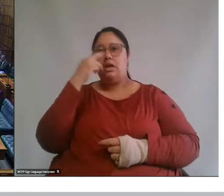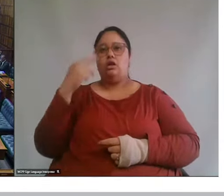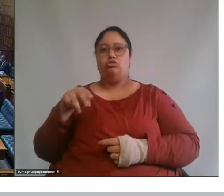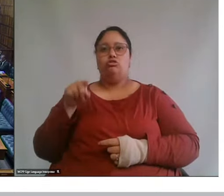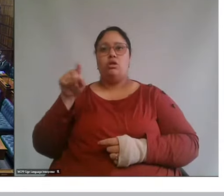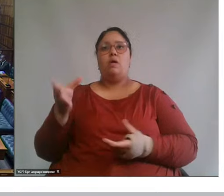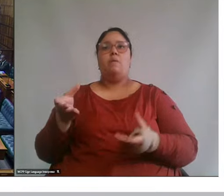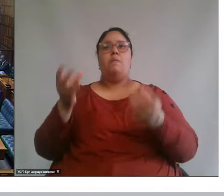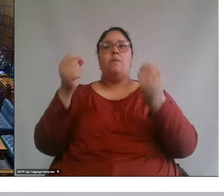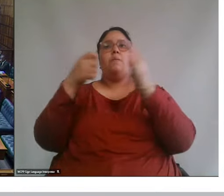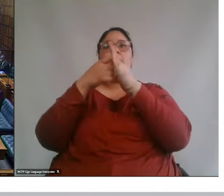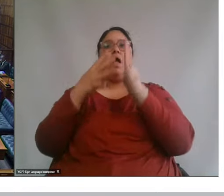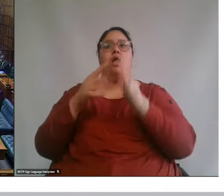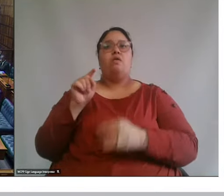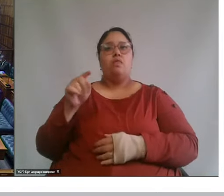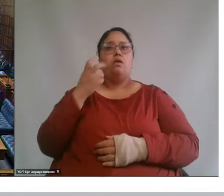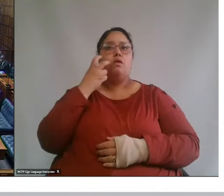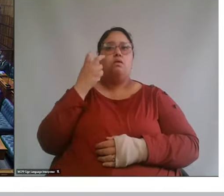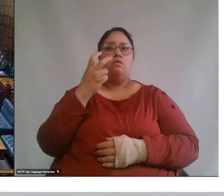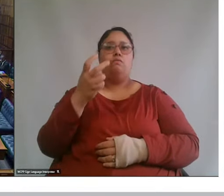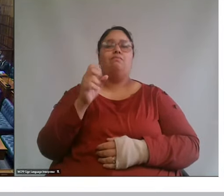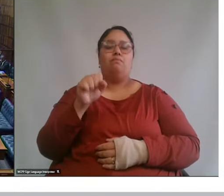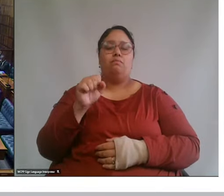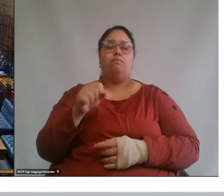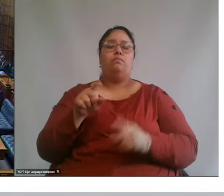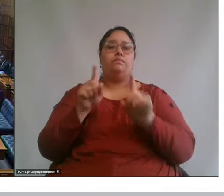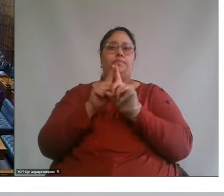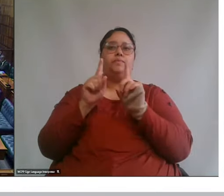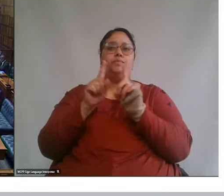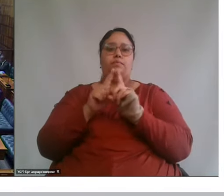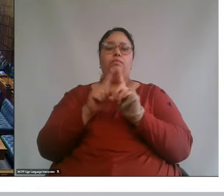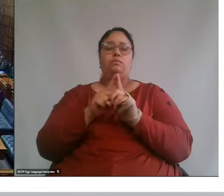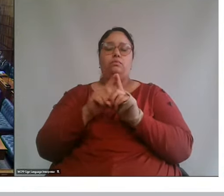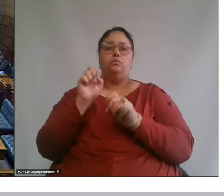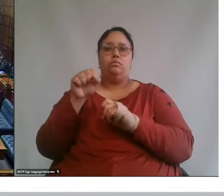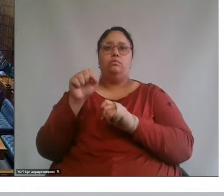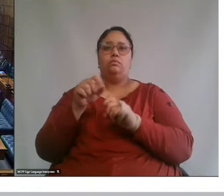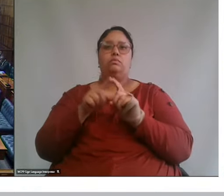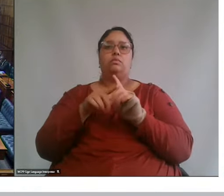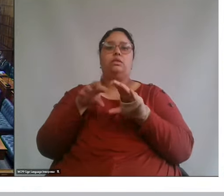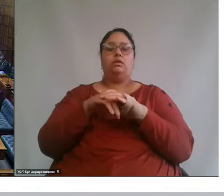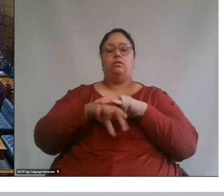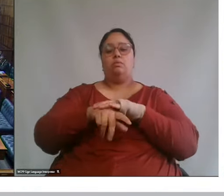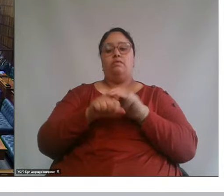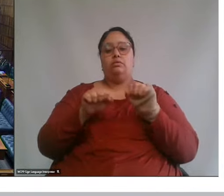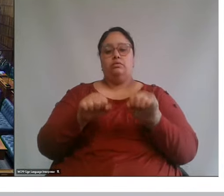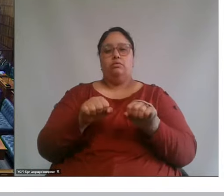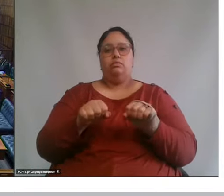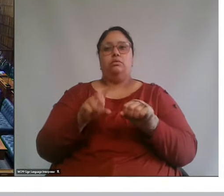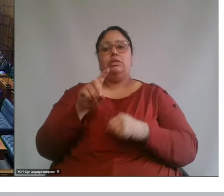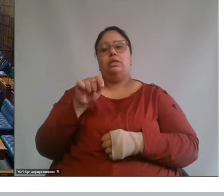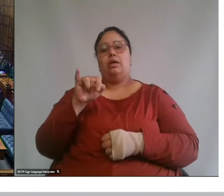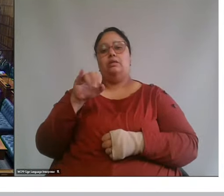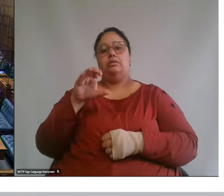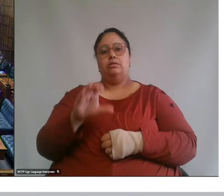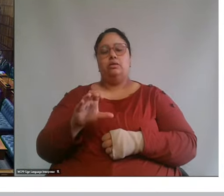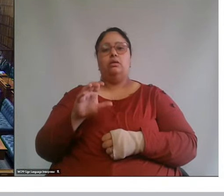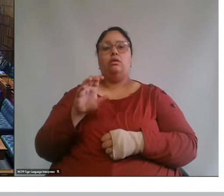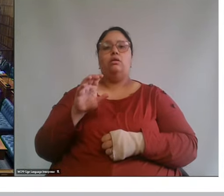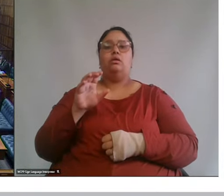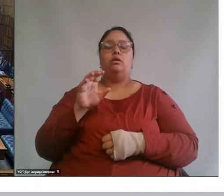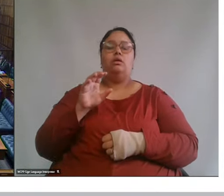a buyer who was looking for wine in the province and um DTI actually